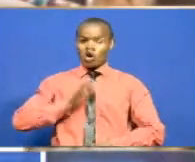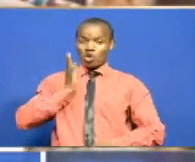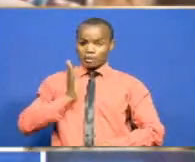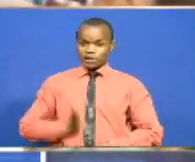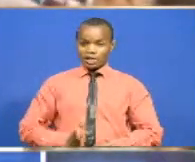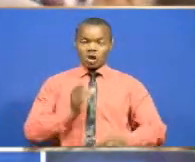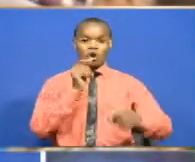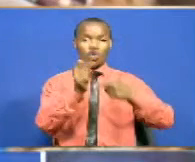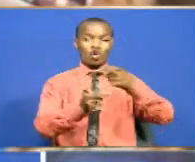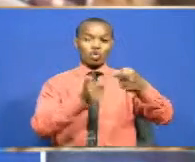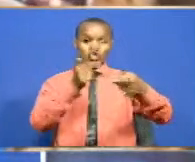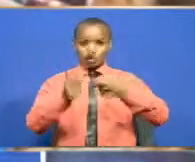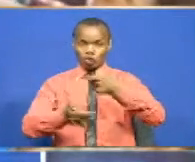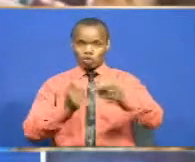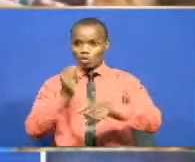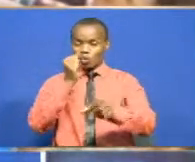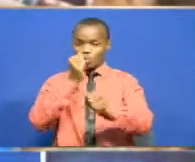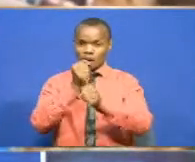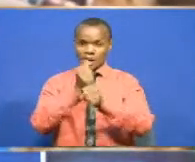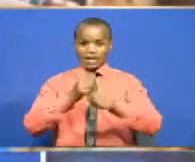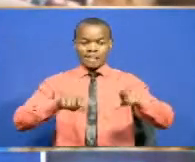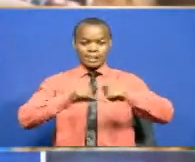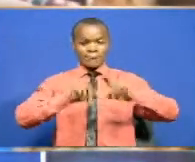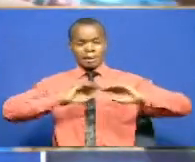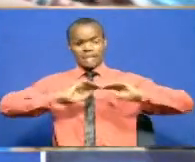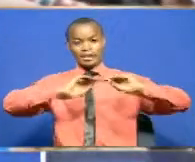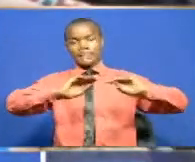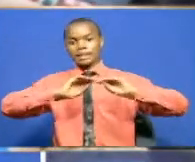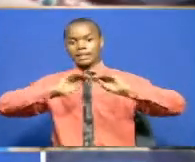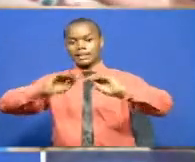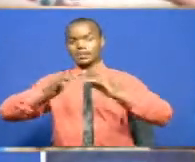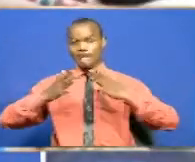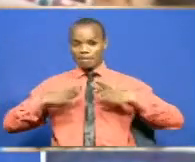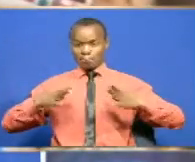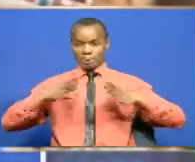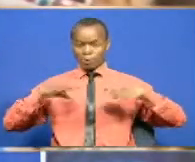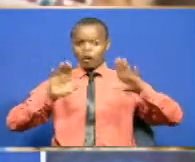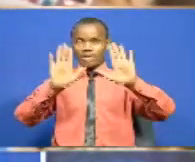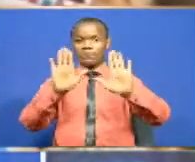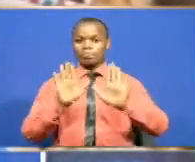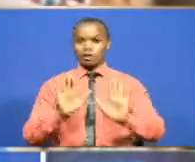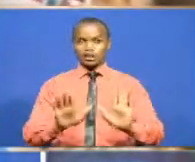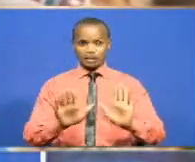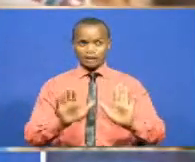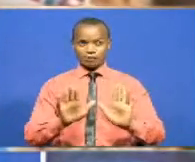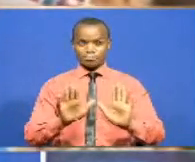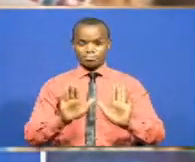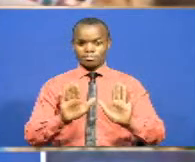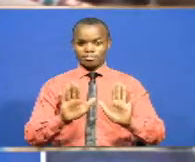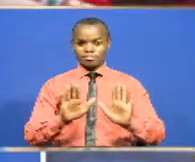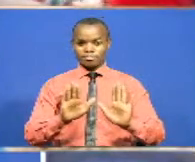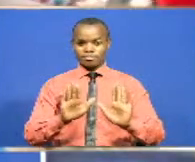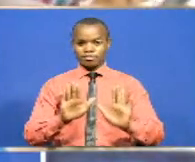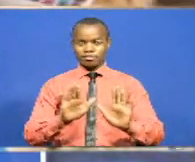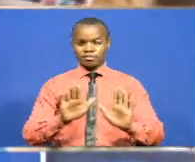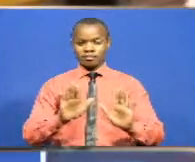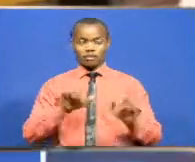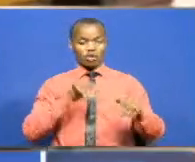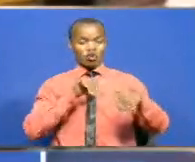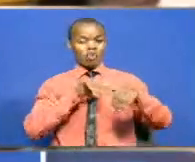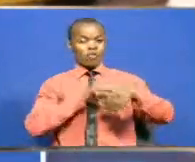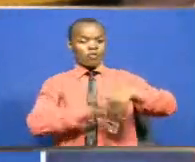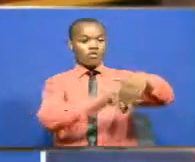hii msako na kuwaelimisha hasa umuhimu wa kuangalia hii sheria, hizi